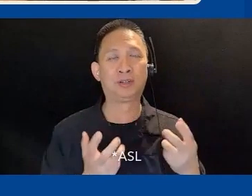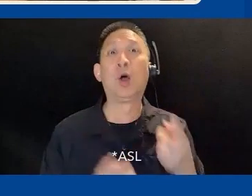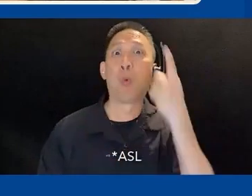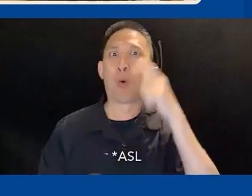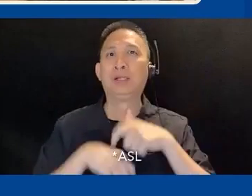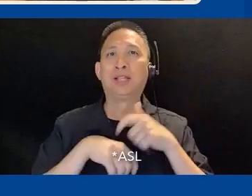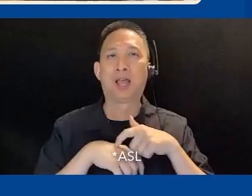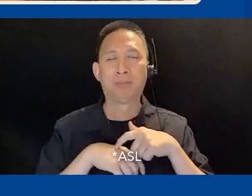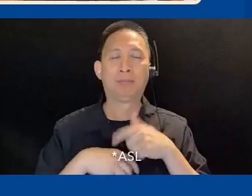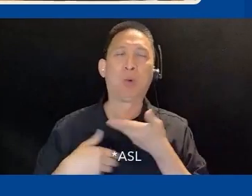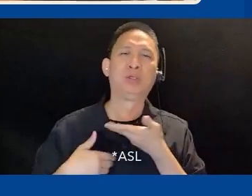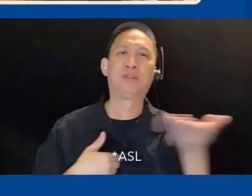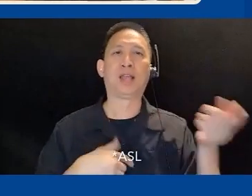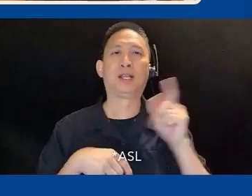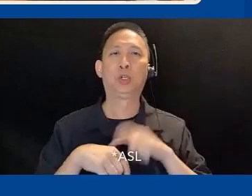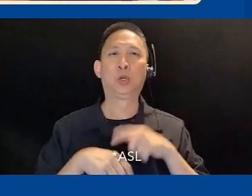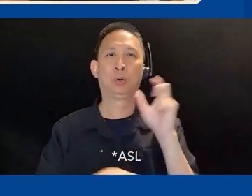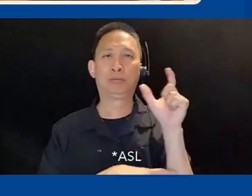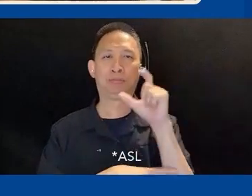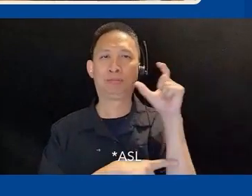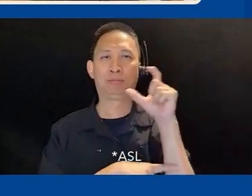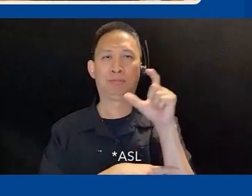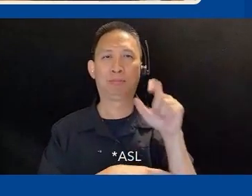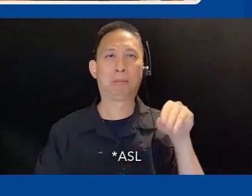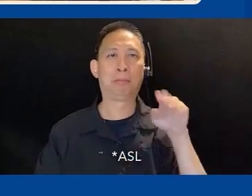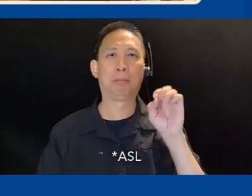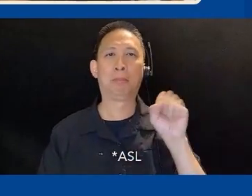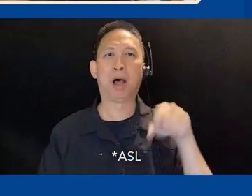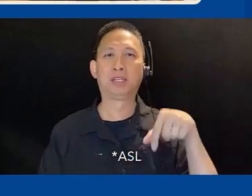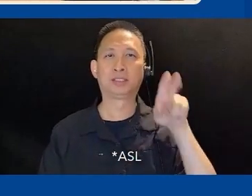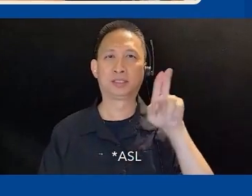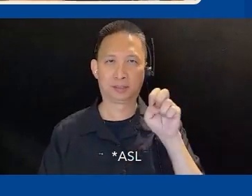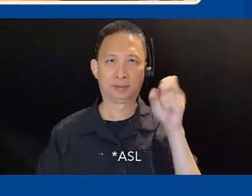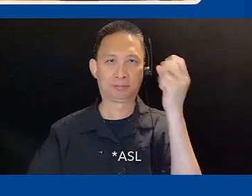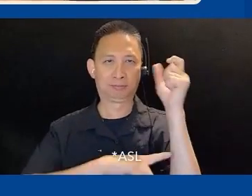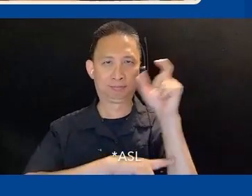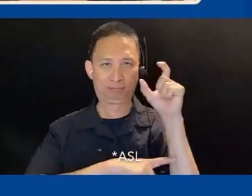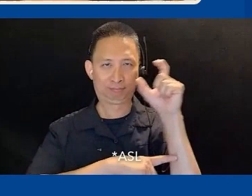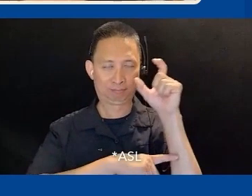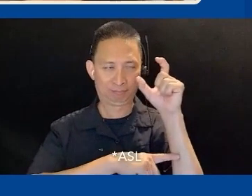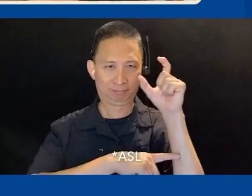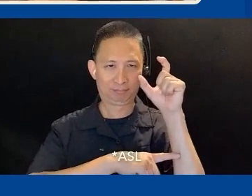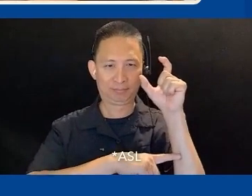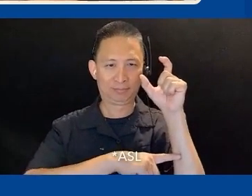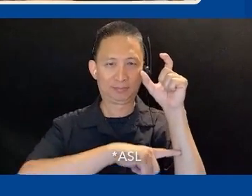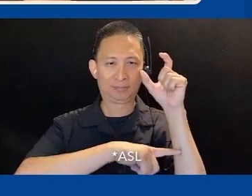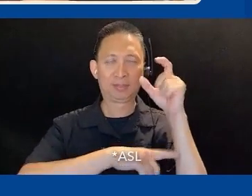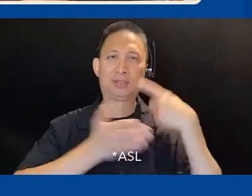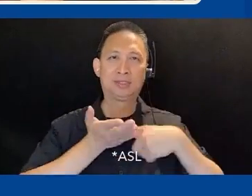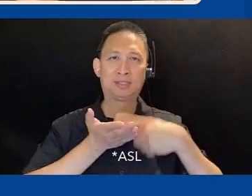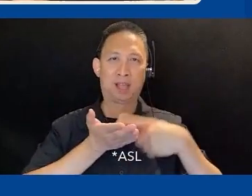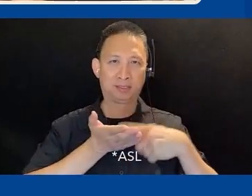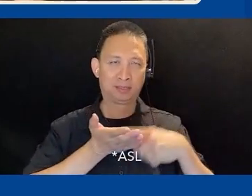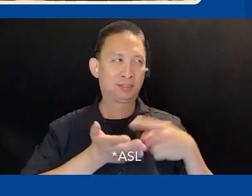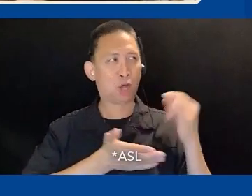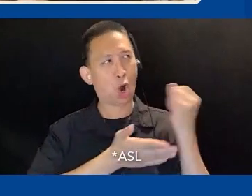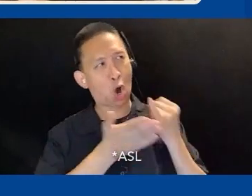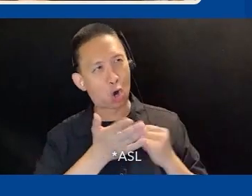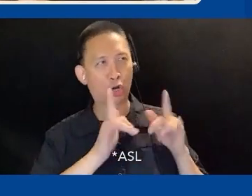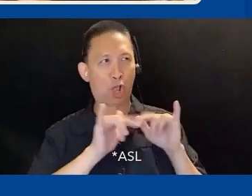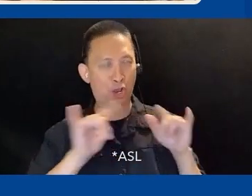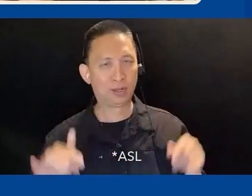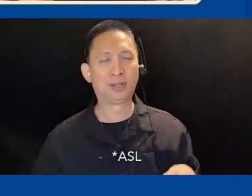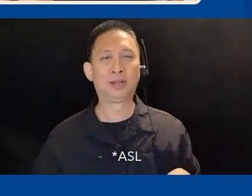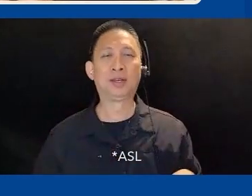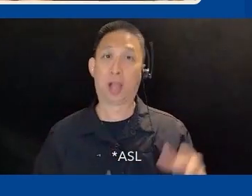to give an artist talk in, you know, last fall. And, you know, somebody asked me this question.